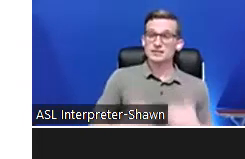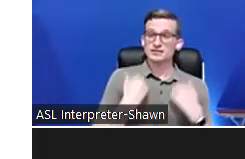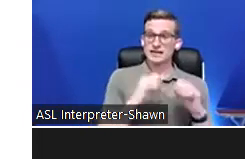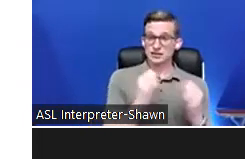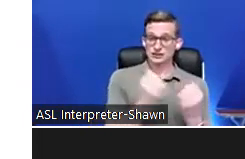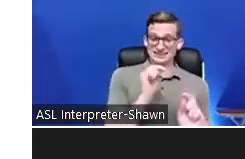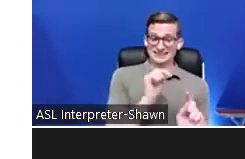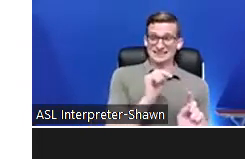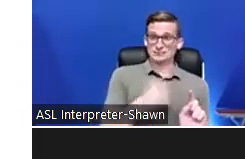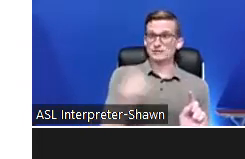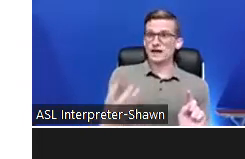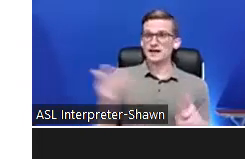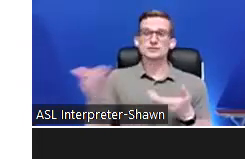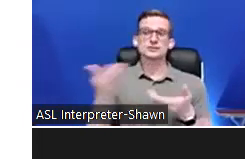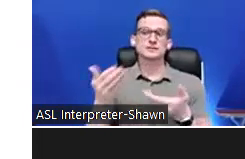support